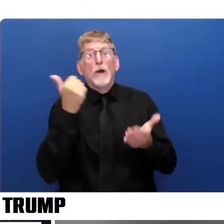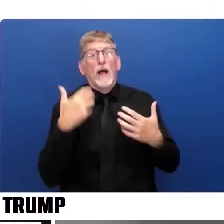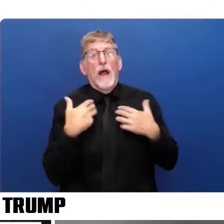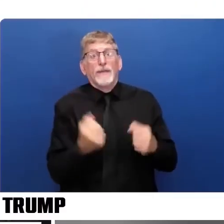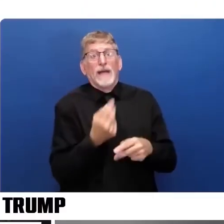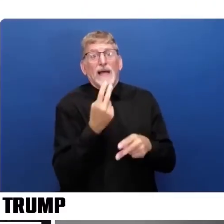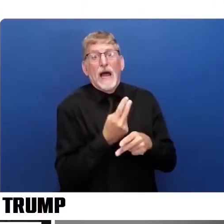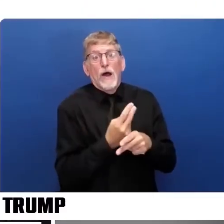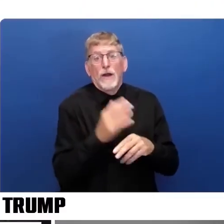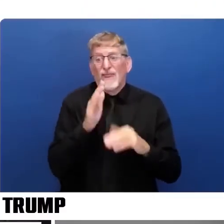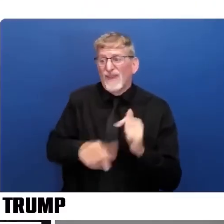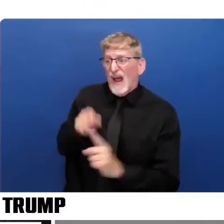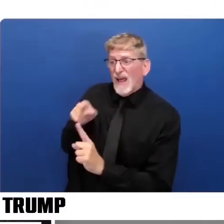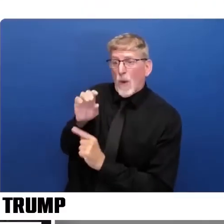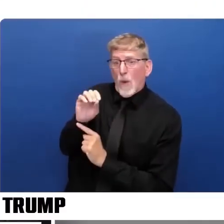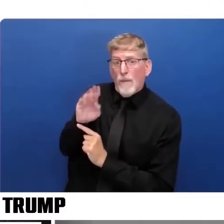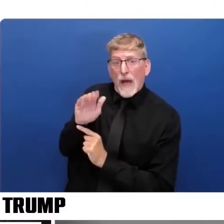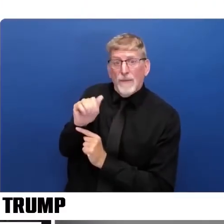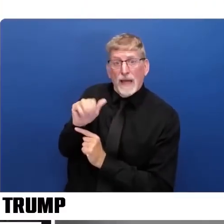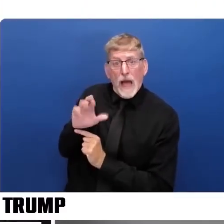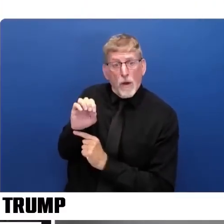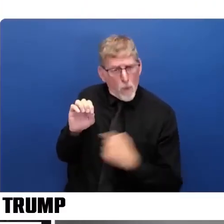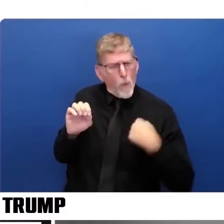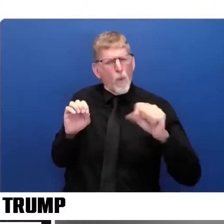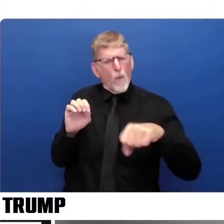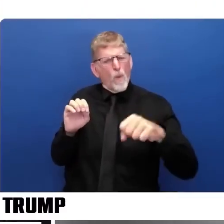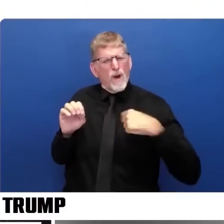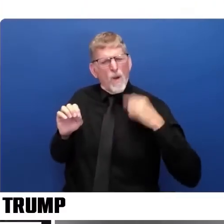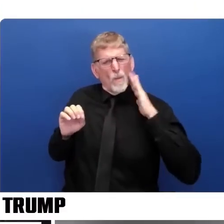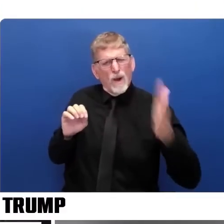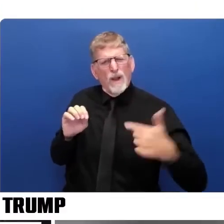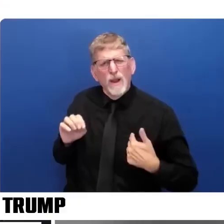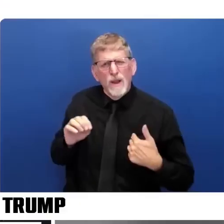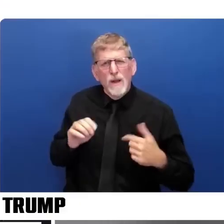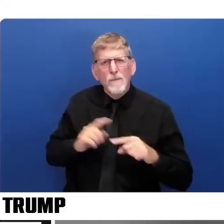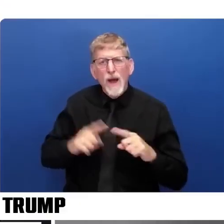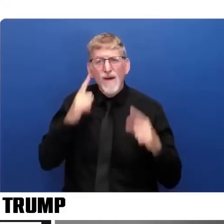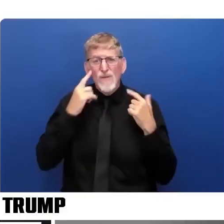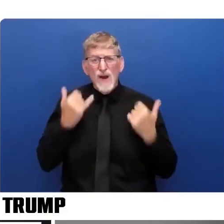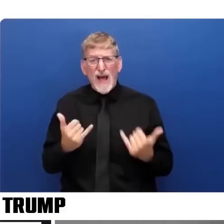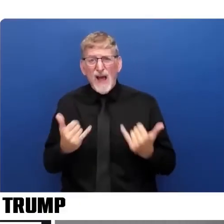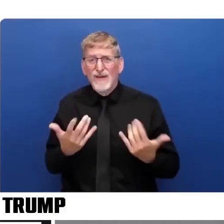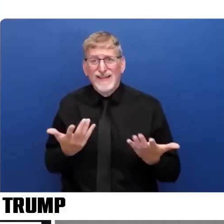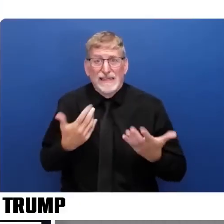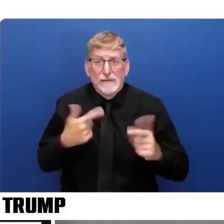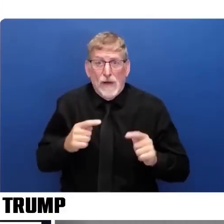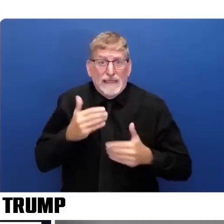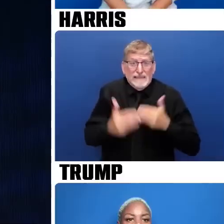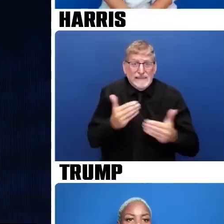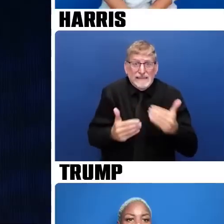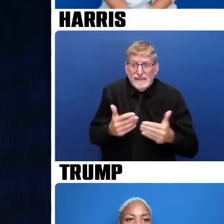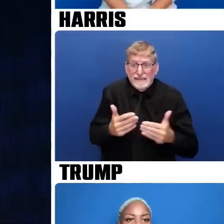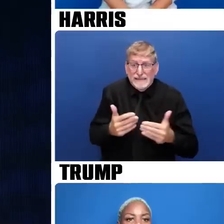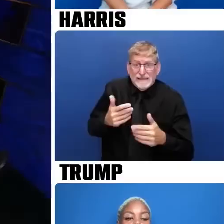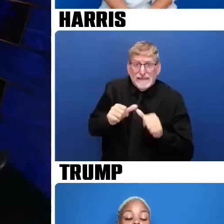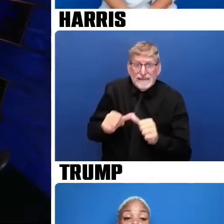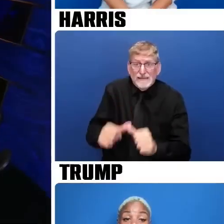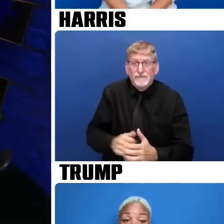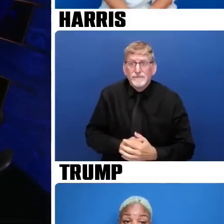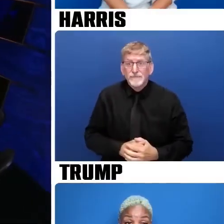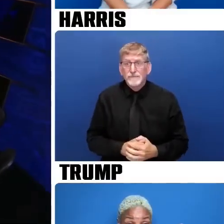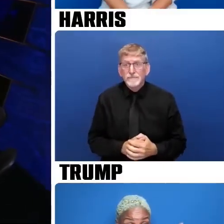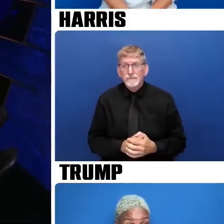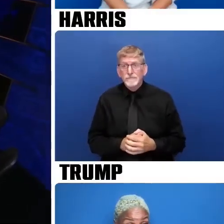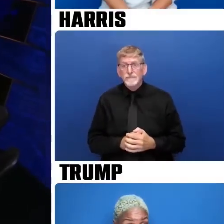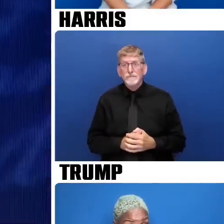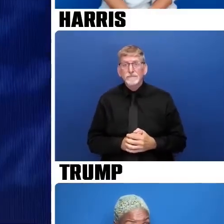would absolutely do it. But until then, I'd run it as good as it can be run. So just a yes or no, you still do not have a plan? I have